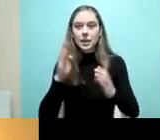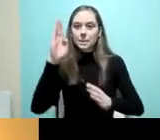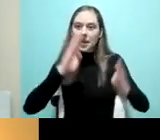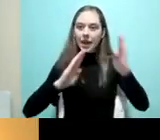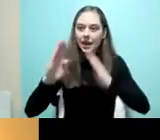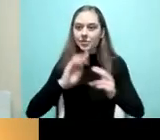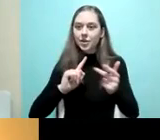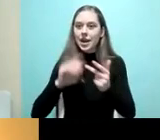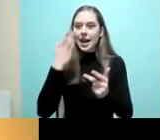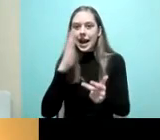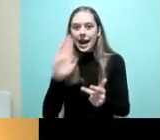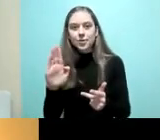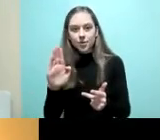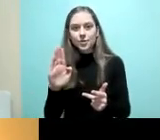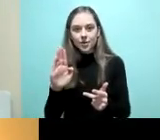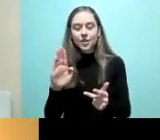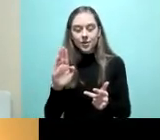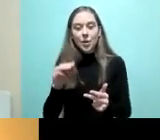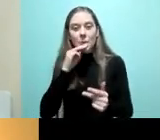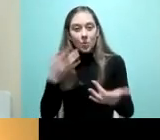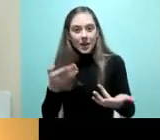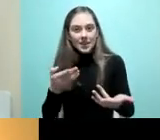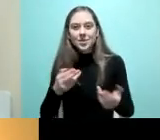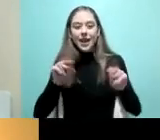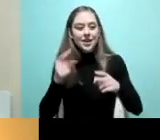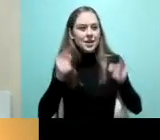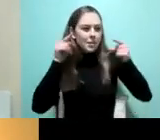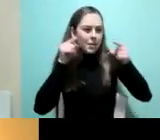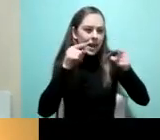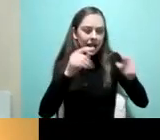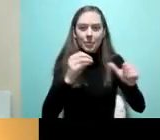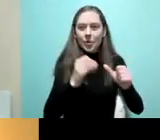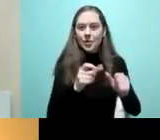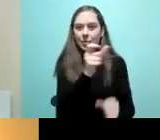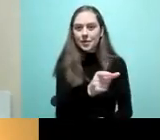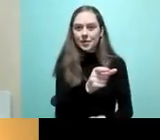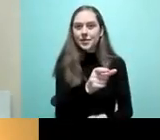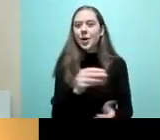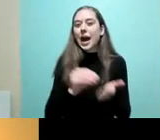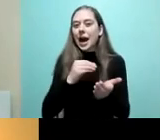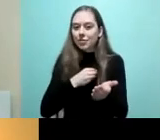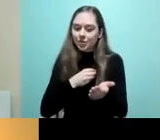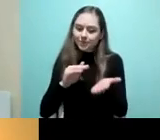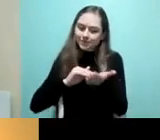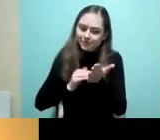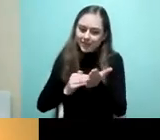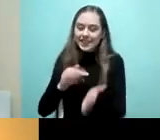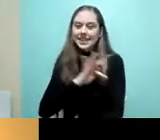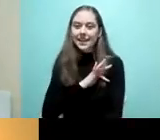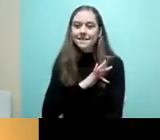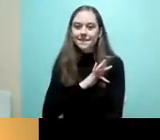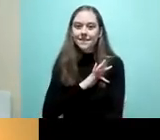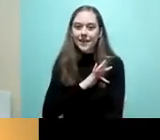don't really have anybody else to blame when things aren't going well. You have to sort this out yourself. It's almost like building an